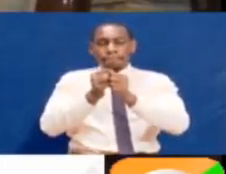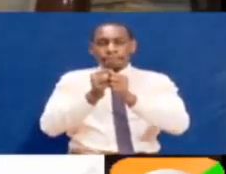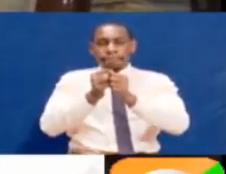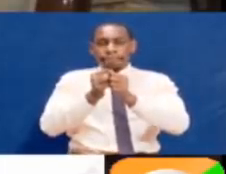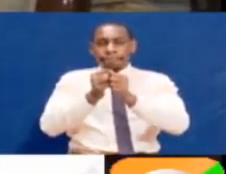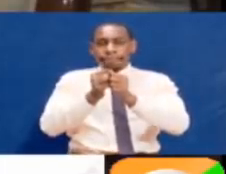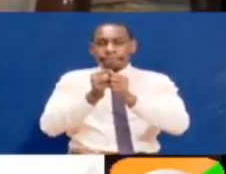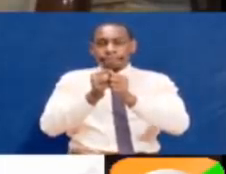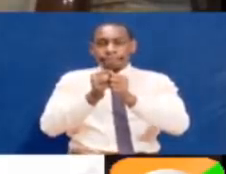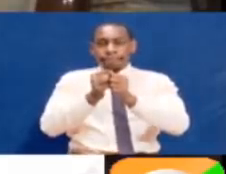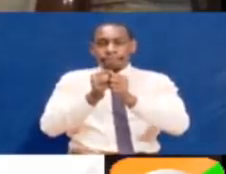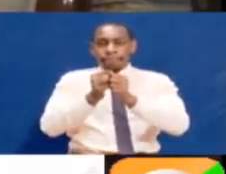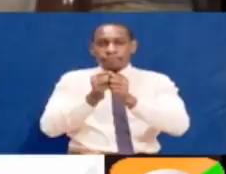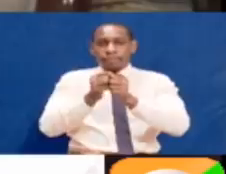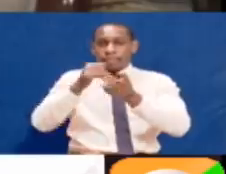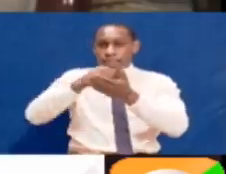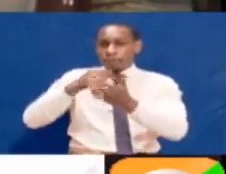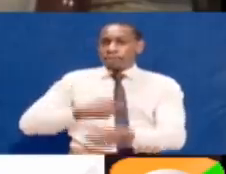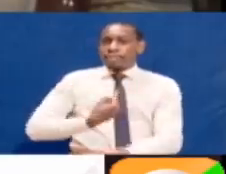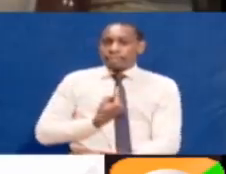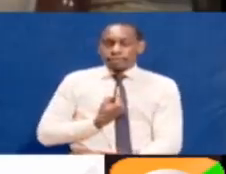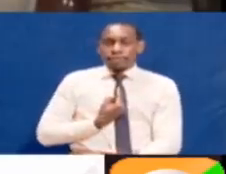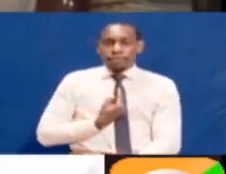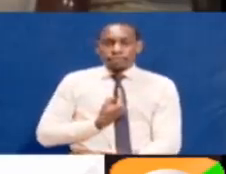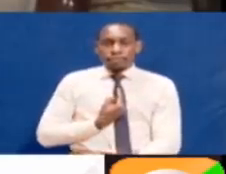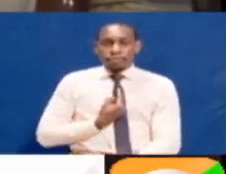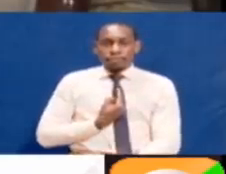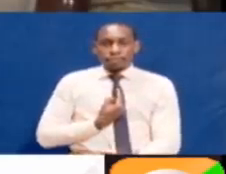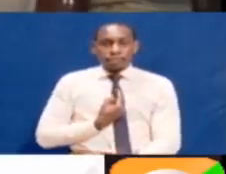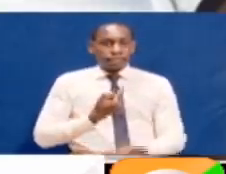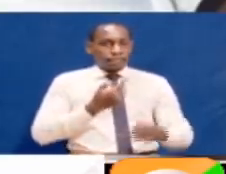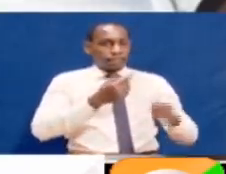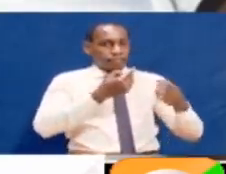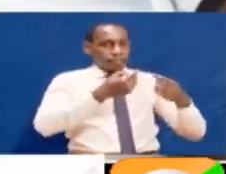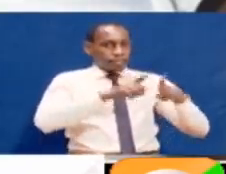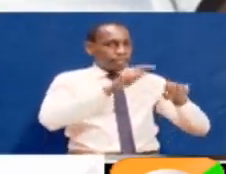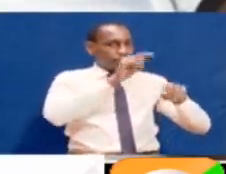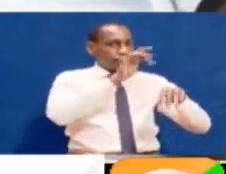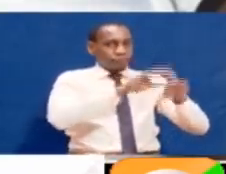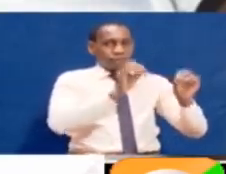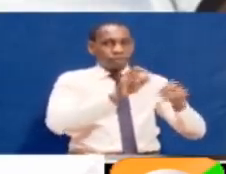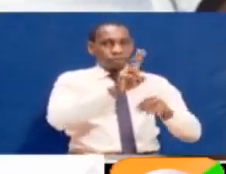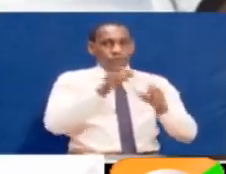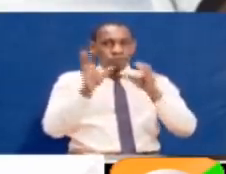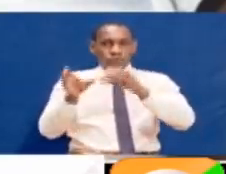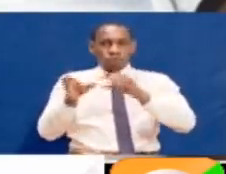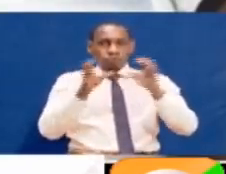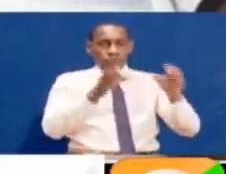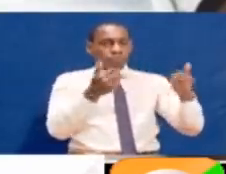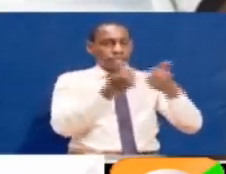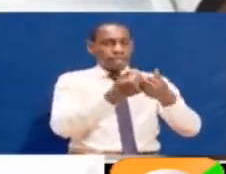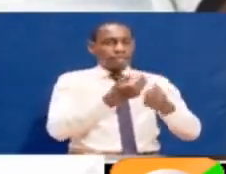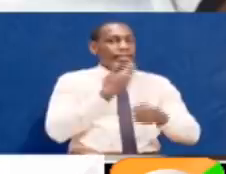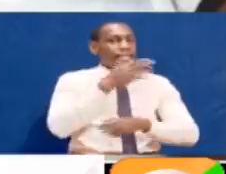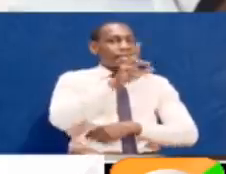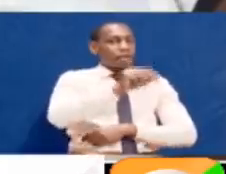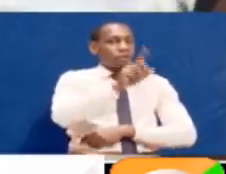many are, including myself. So you don't consider yourself a casualty in the battle between the two sides? For you, that's a no.